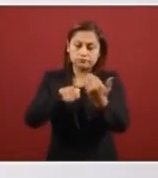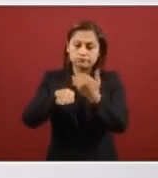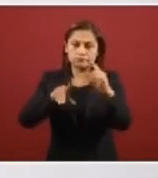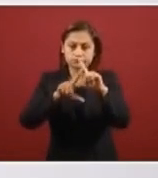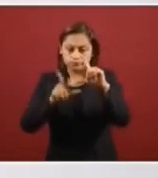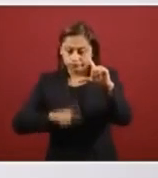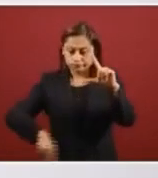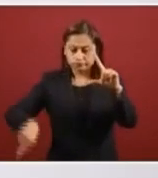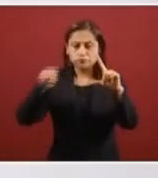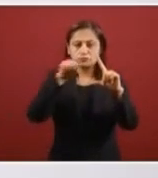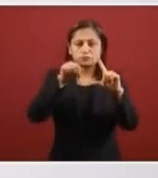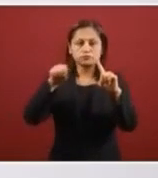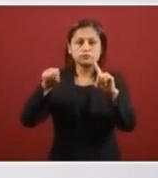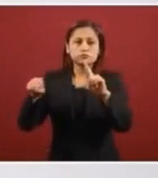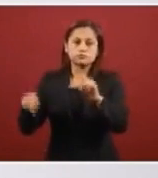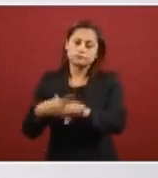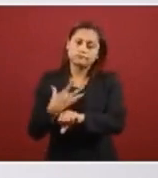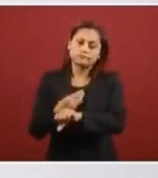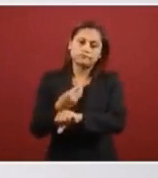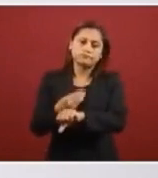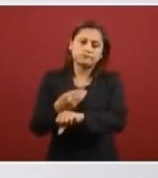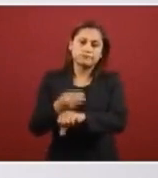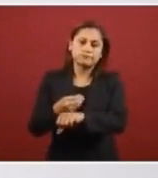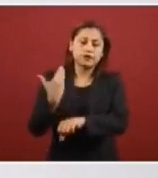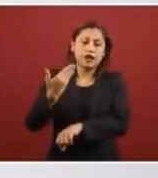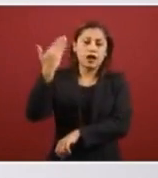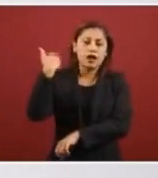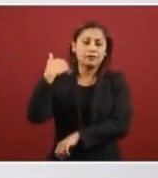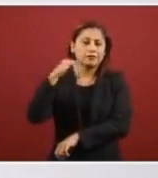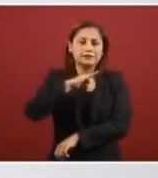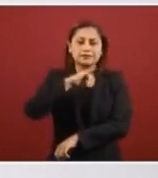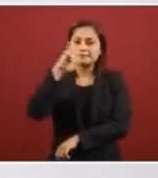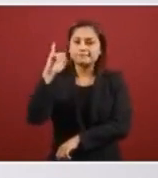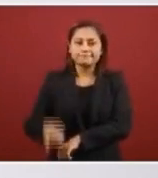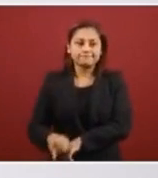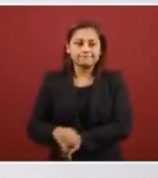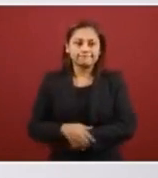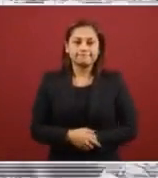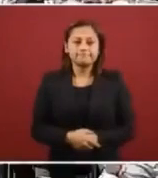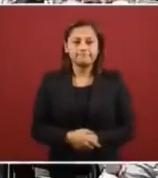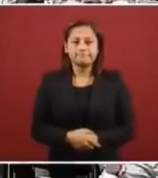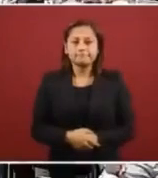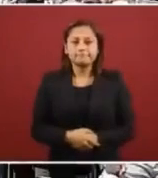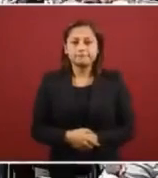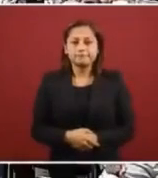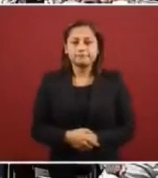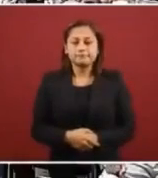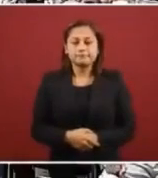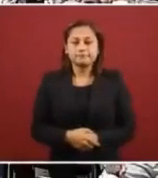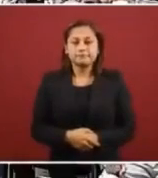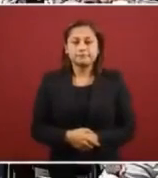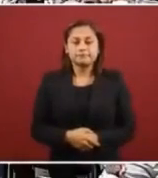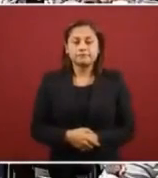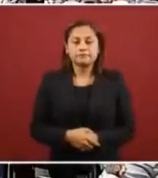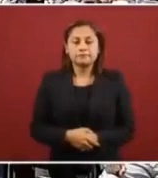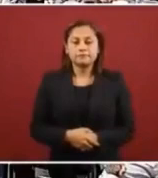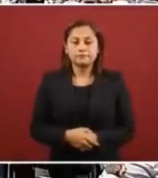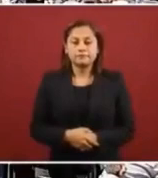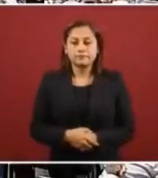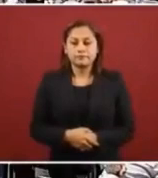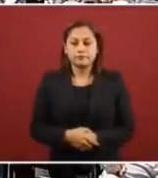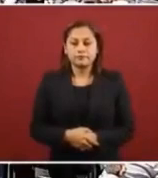roads to the country that something that has never happened and we concluded